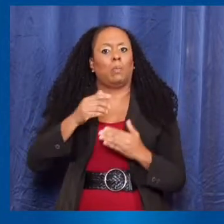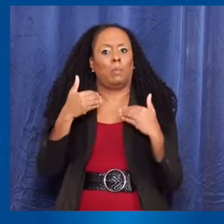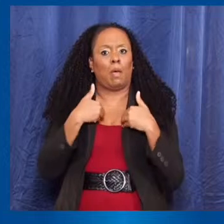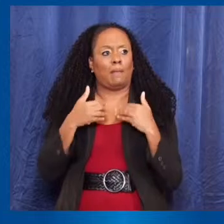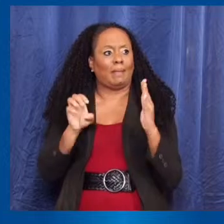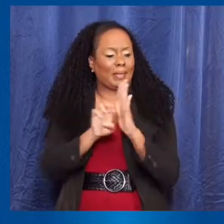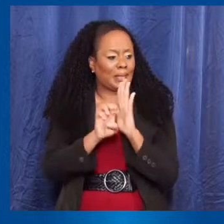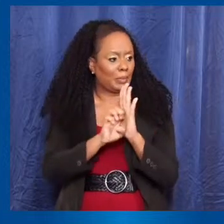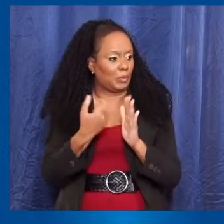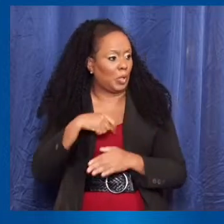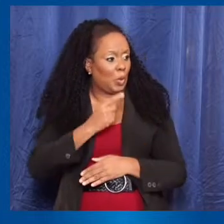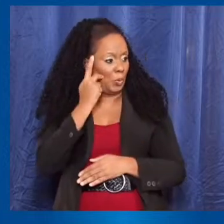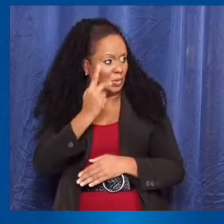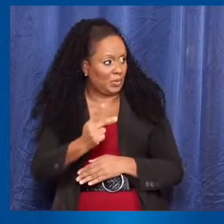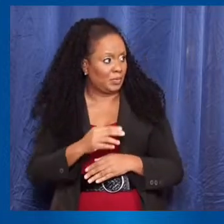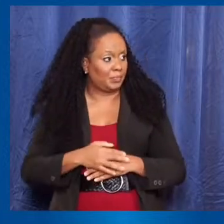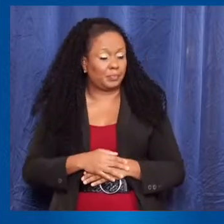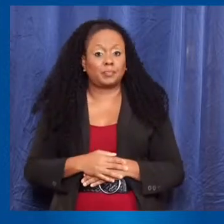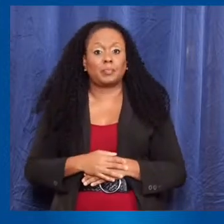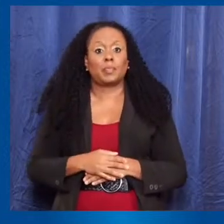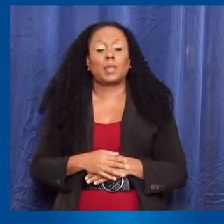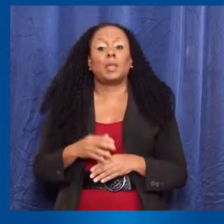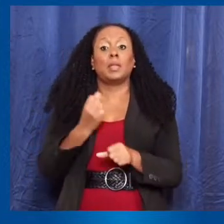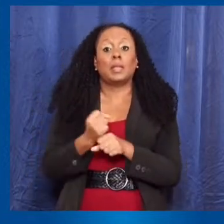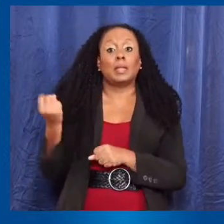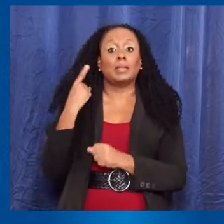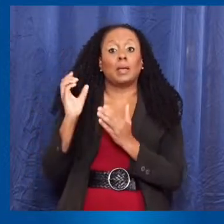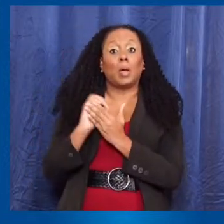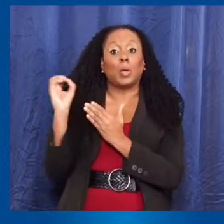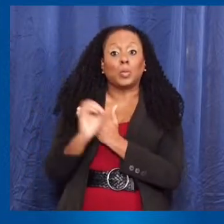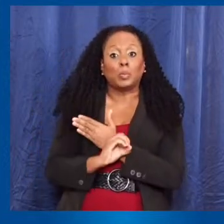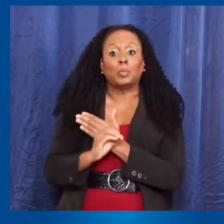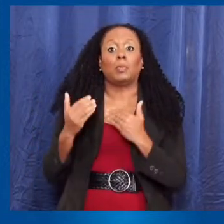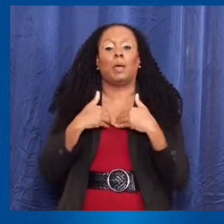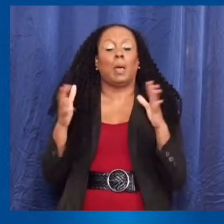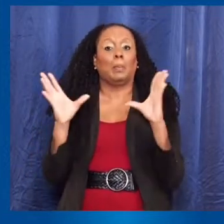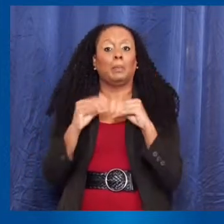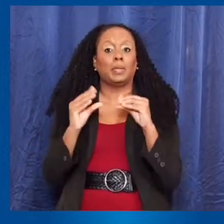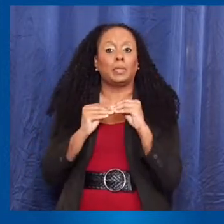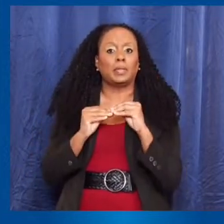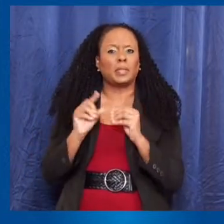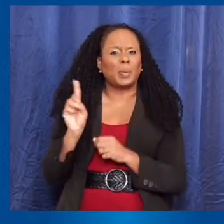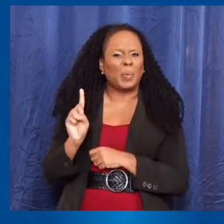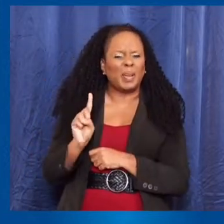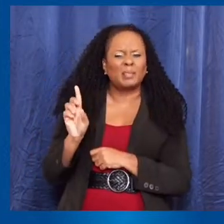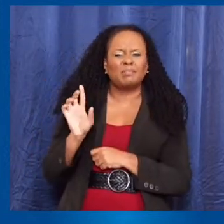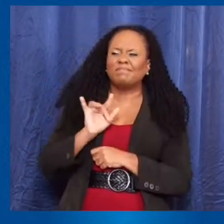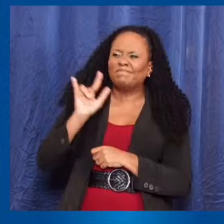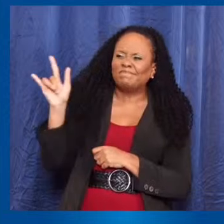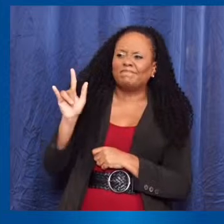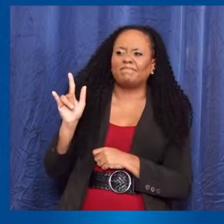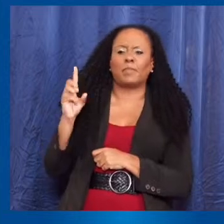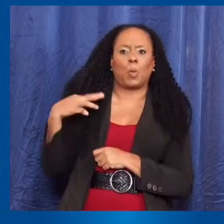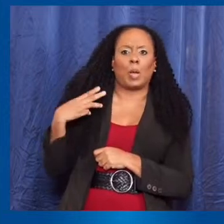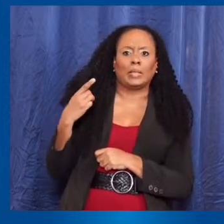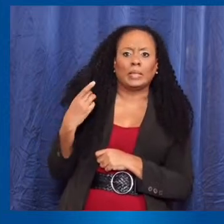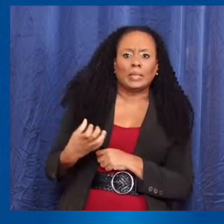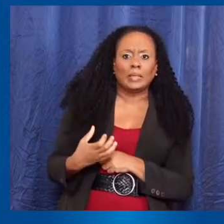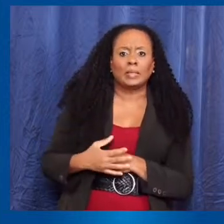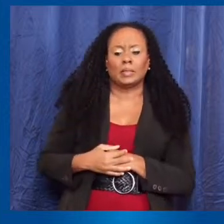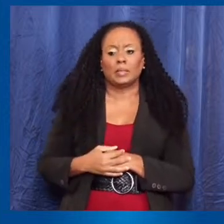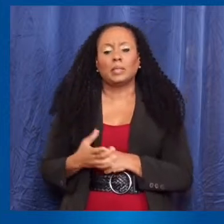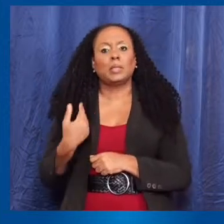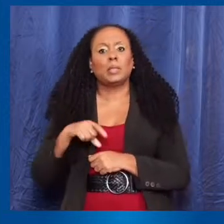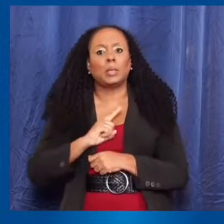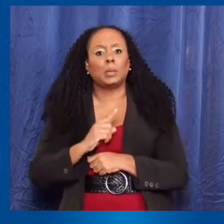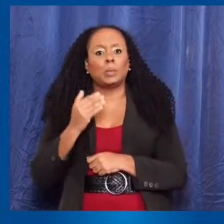Since the annual meetings in Washington last October, we're making concrete progress on the much-needed evolution of